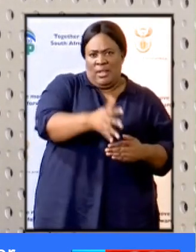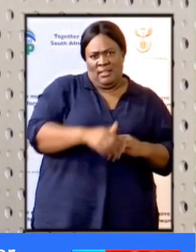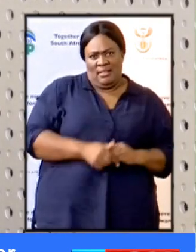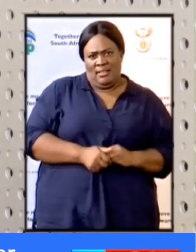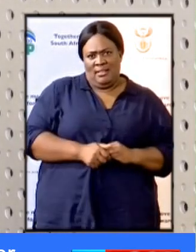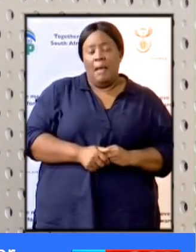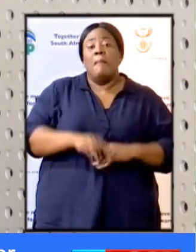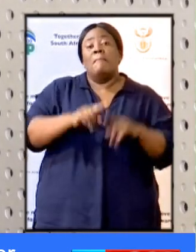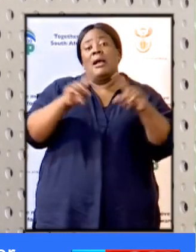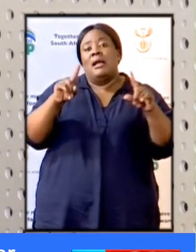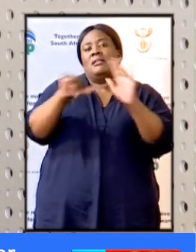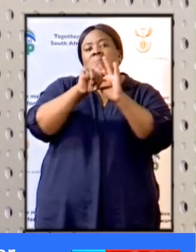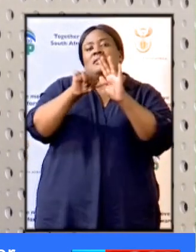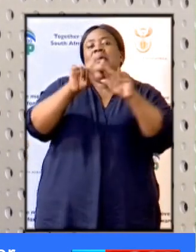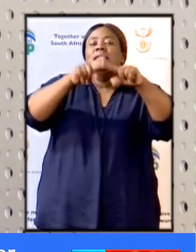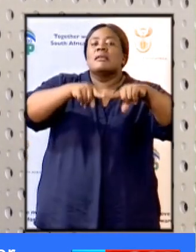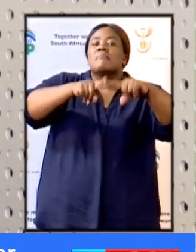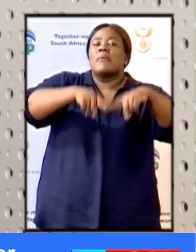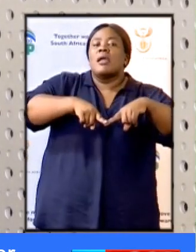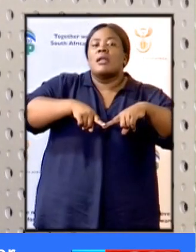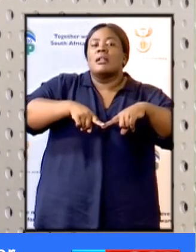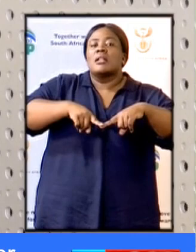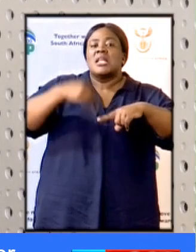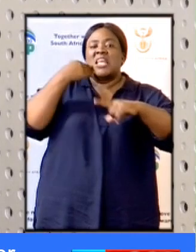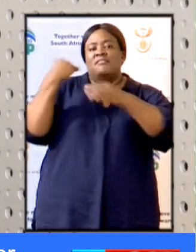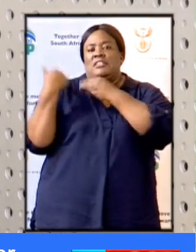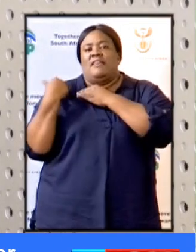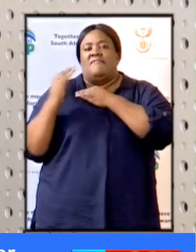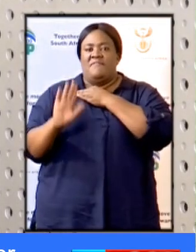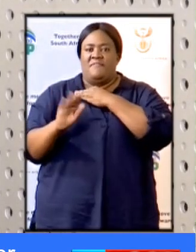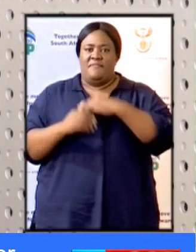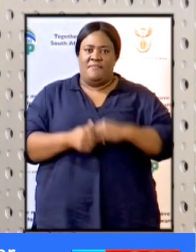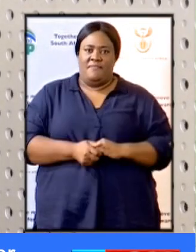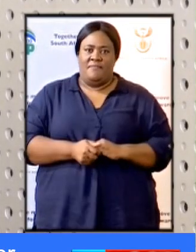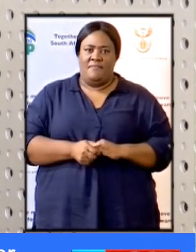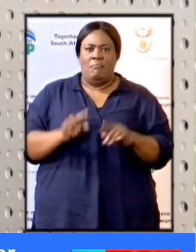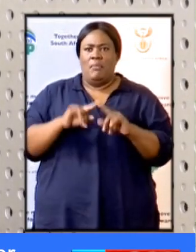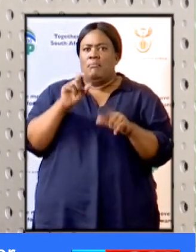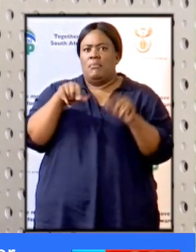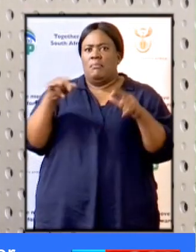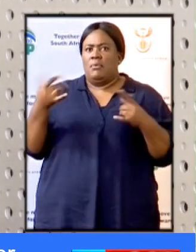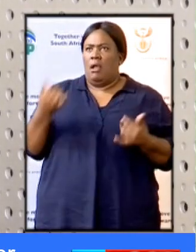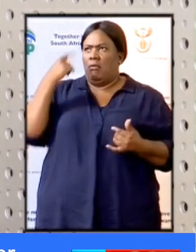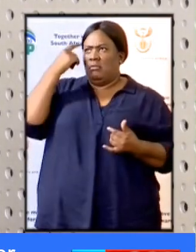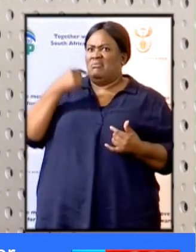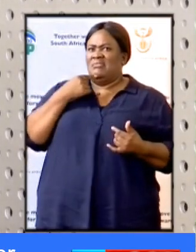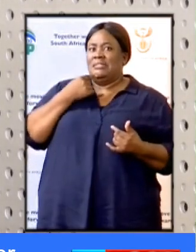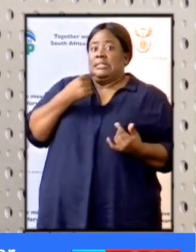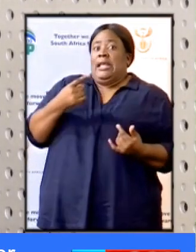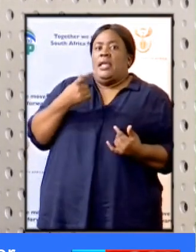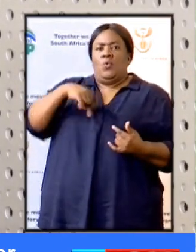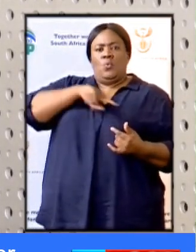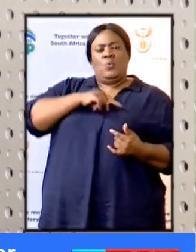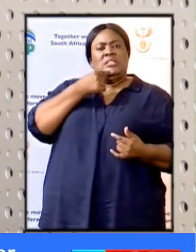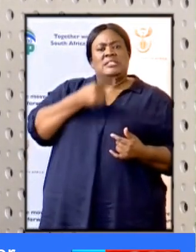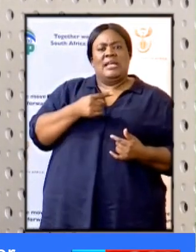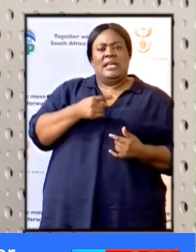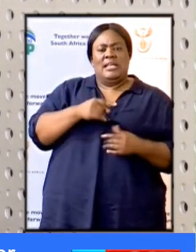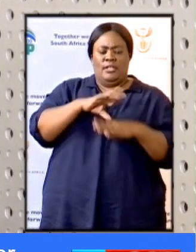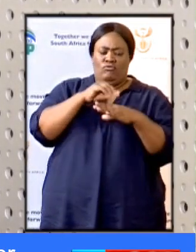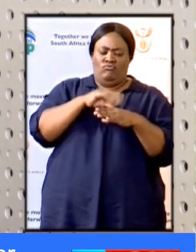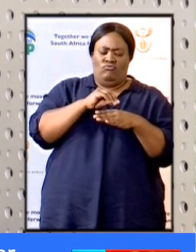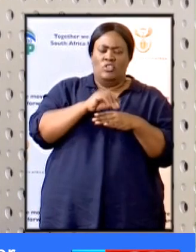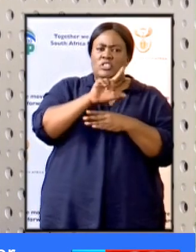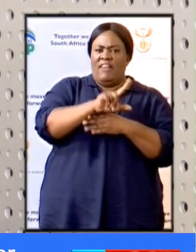will be there to say, what if my 7-year-old loses a mask? We also want to report, again,